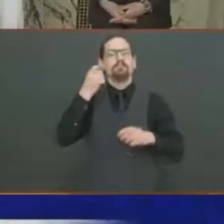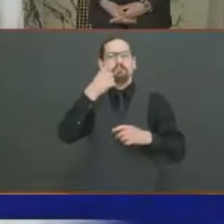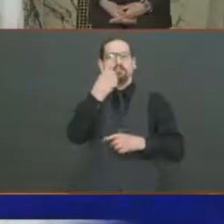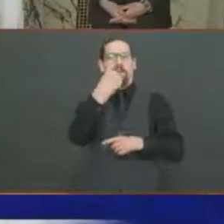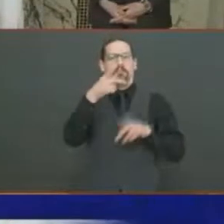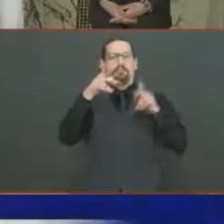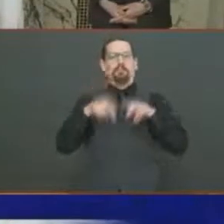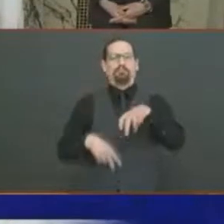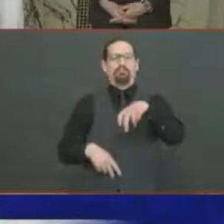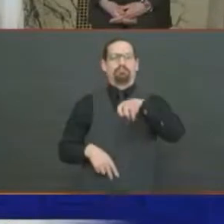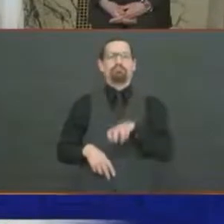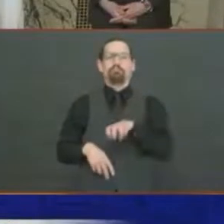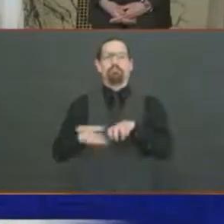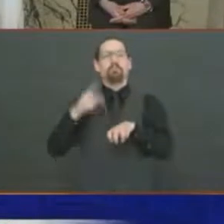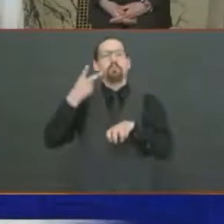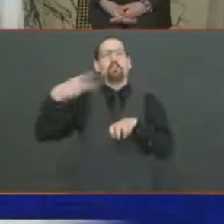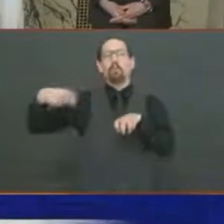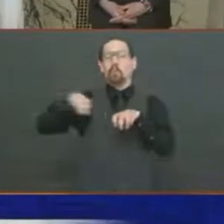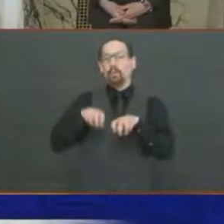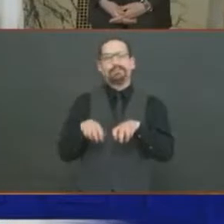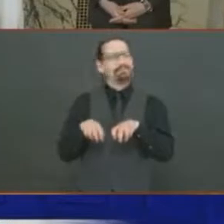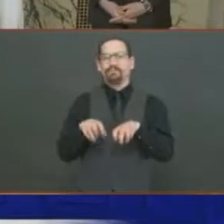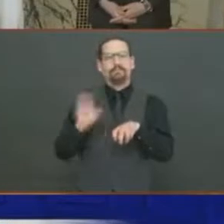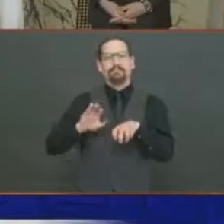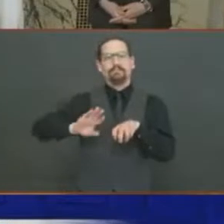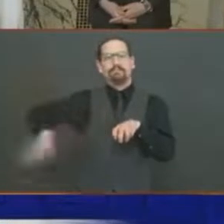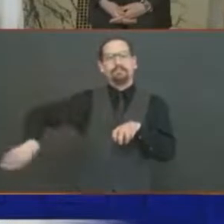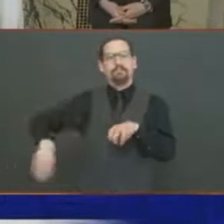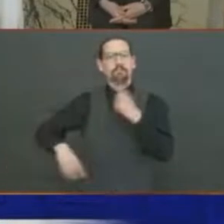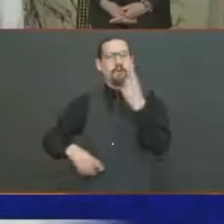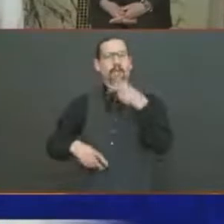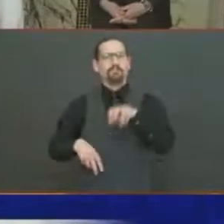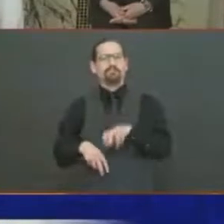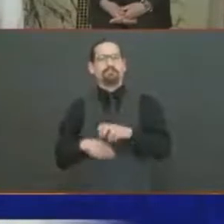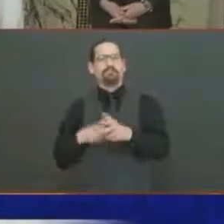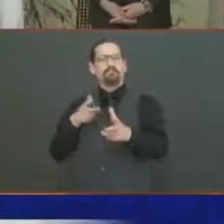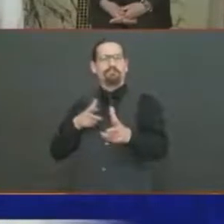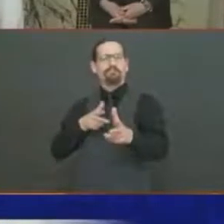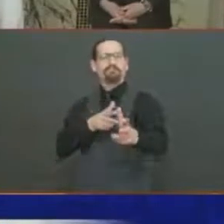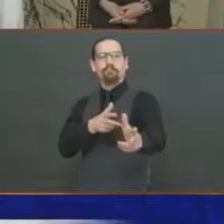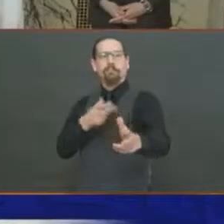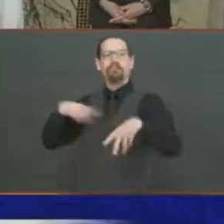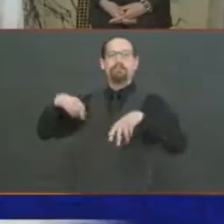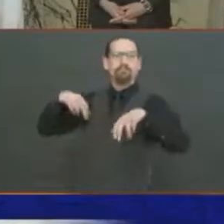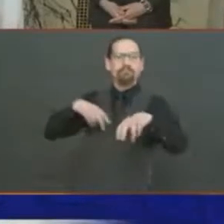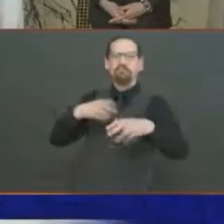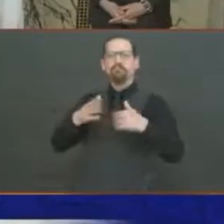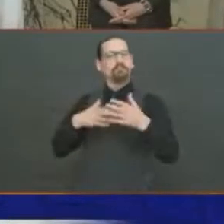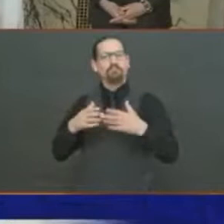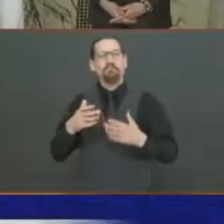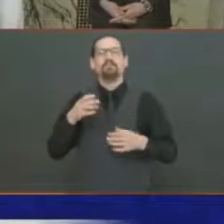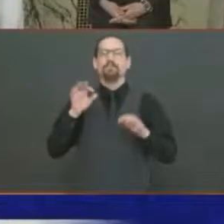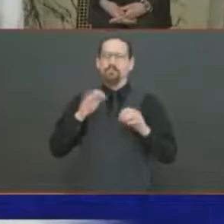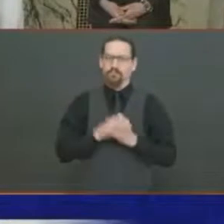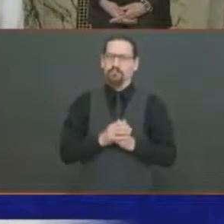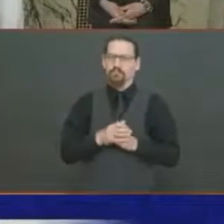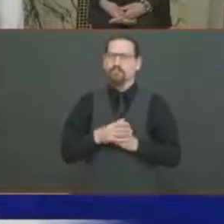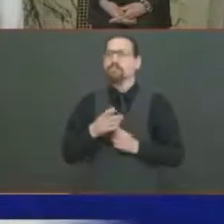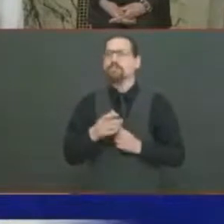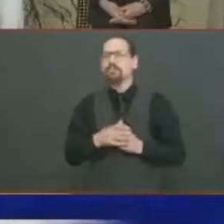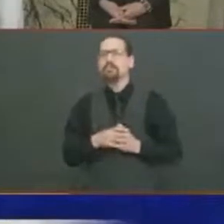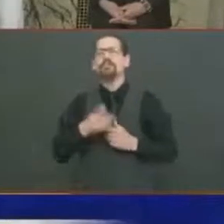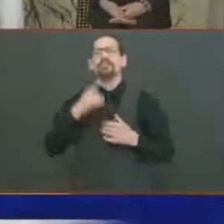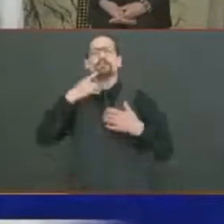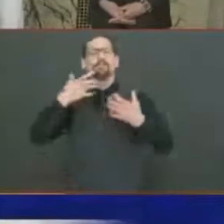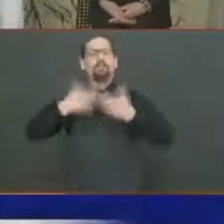We're going to continue to relax restrictions. We already opened garden centers. Manufacturing never closed. Construction